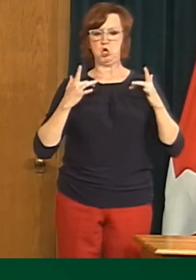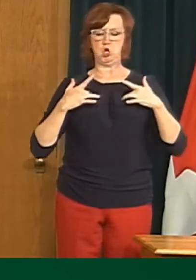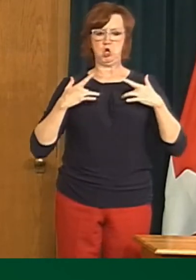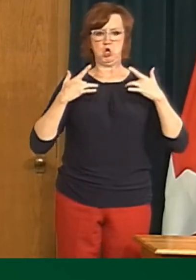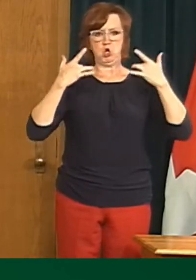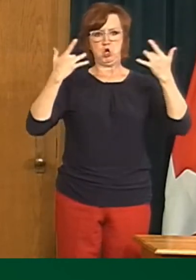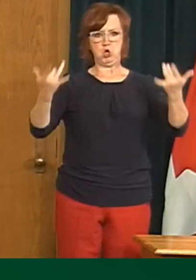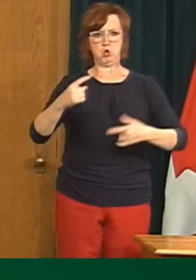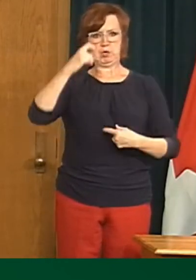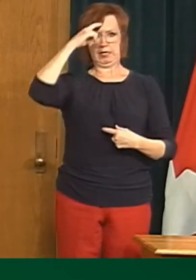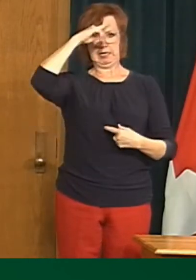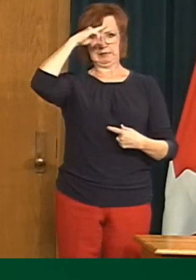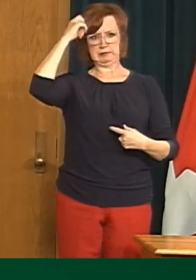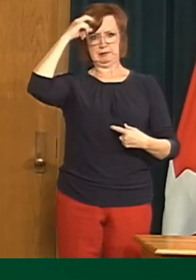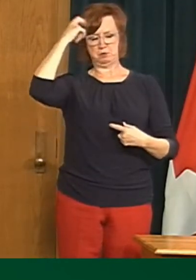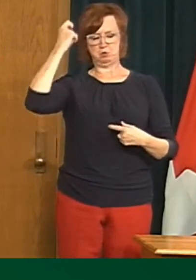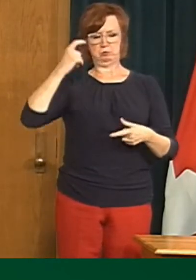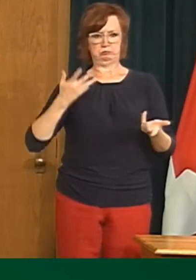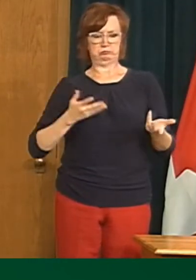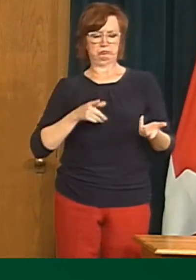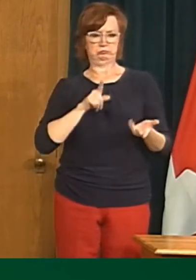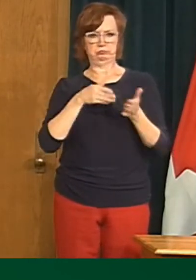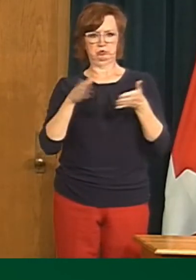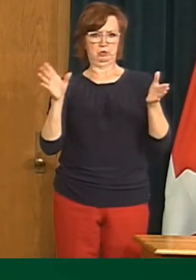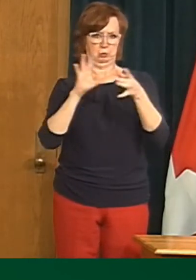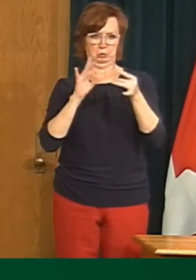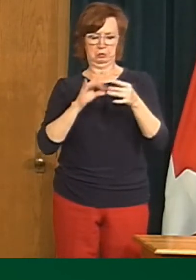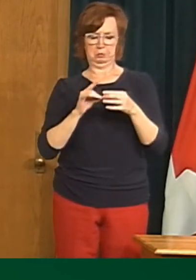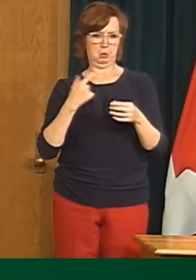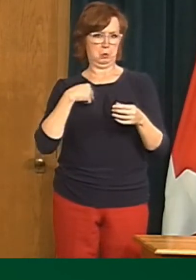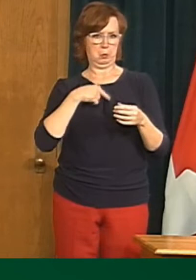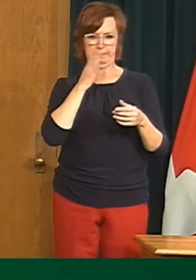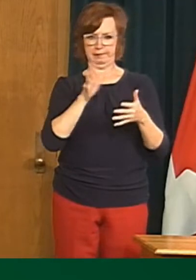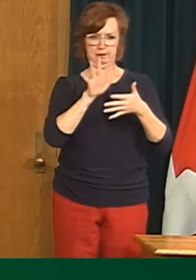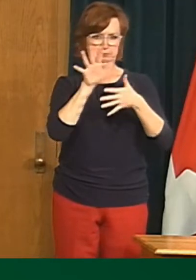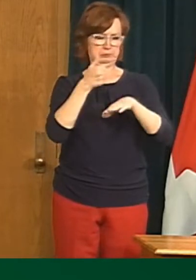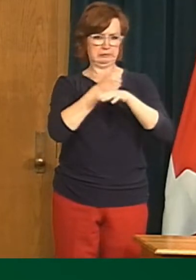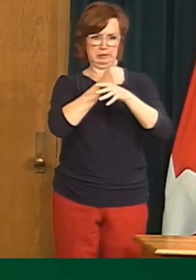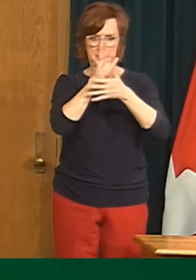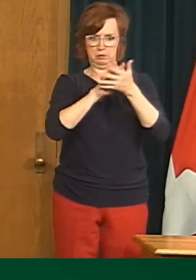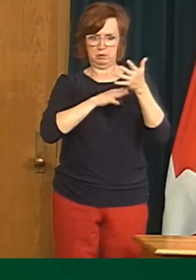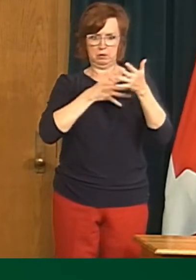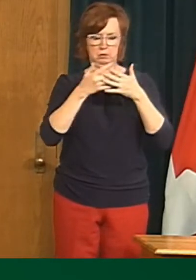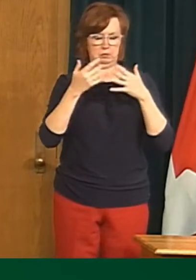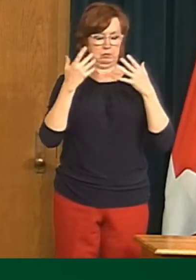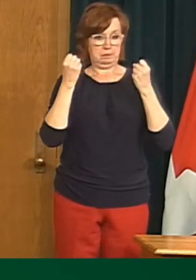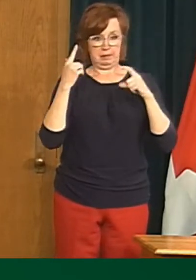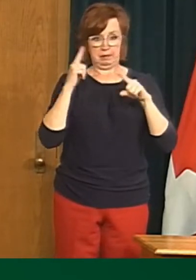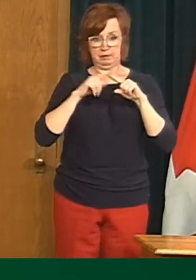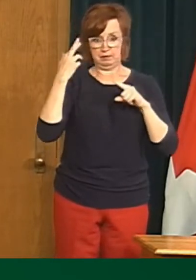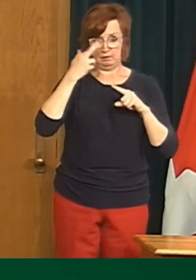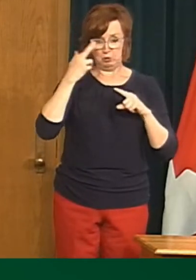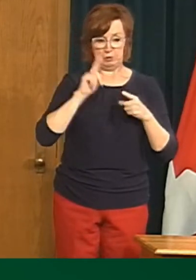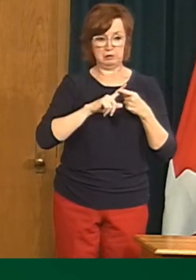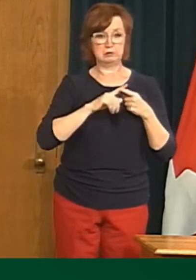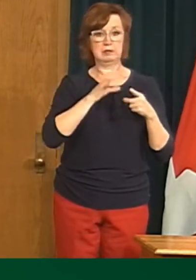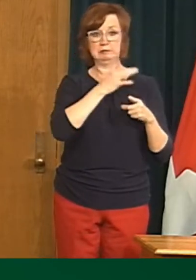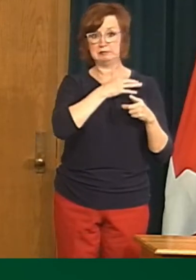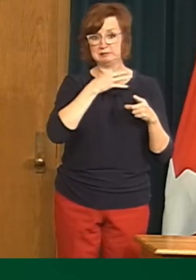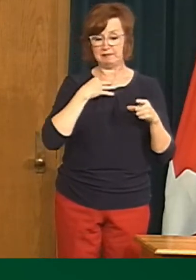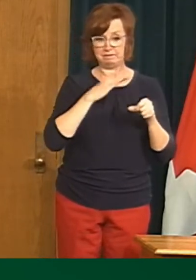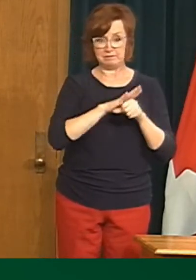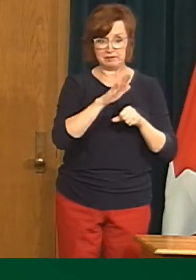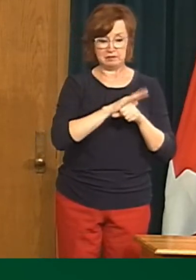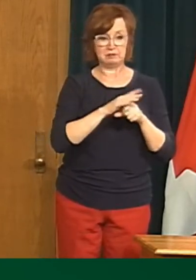important reason. There's a number of things that need to be done. Staff need to be trained, staff need to become familiarized